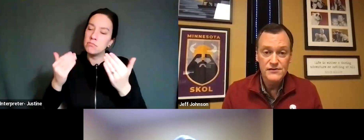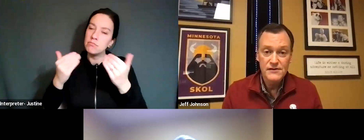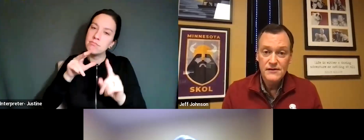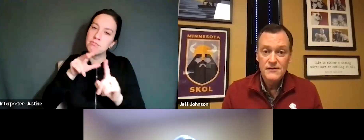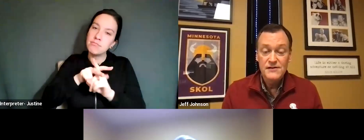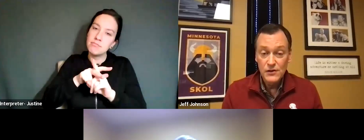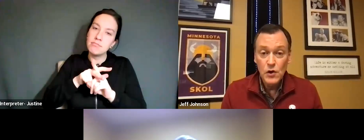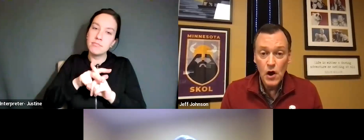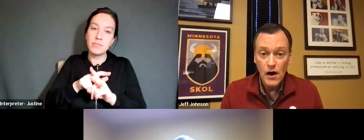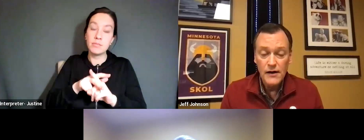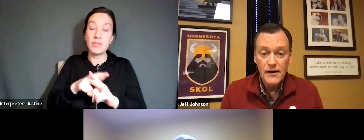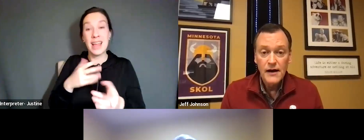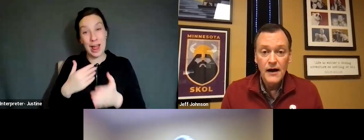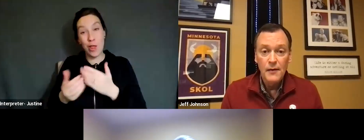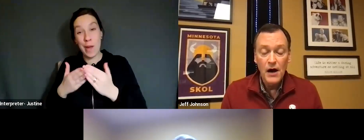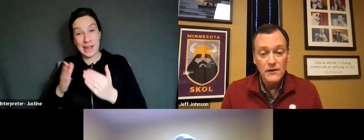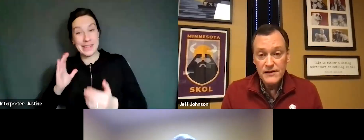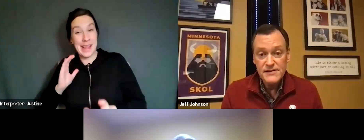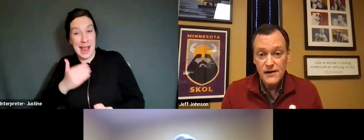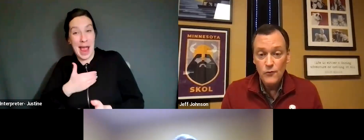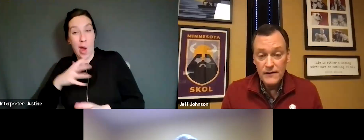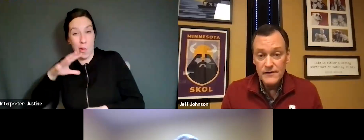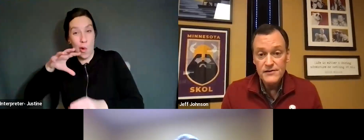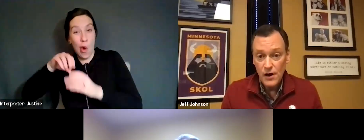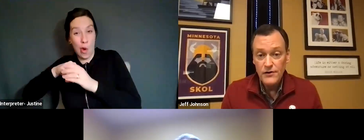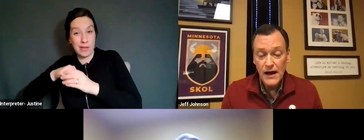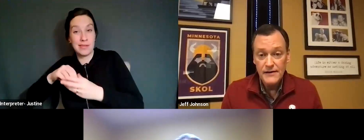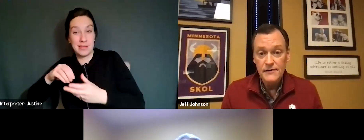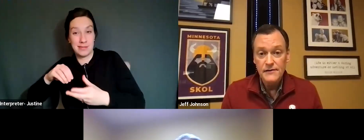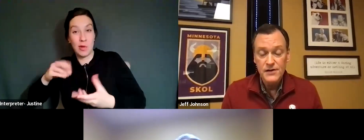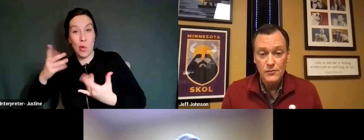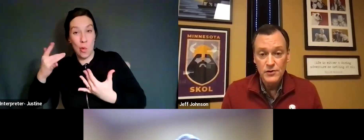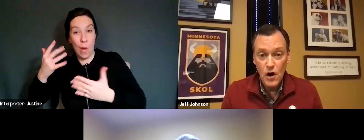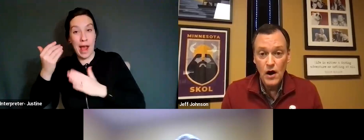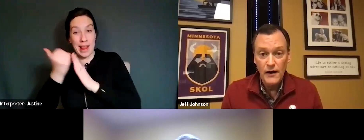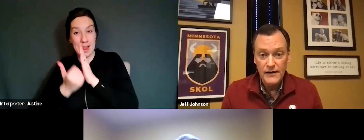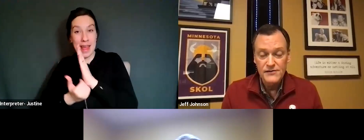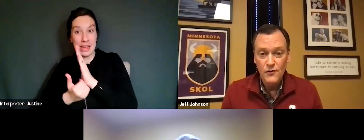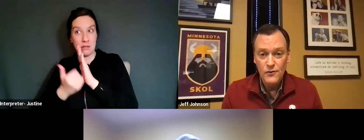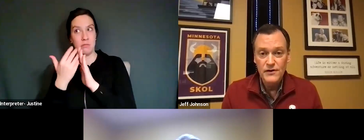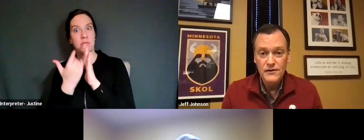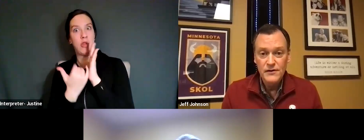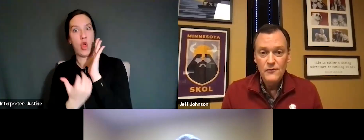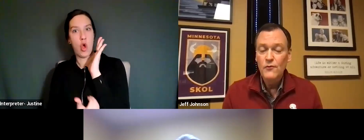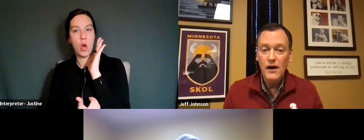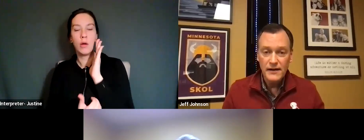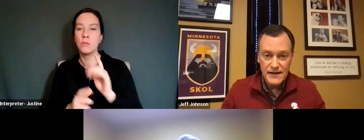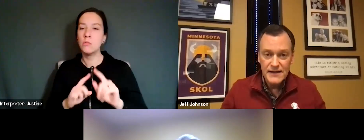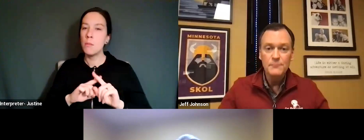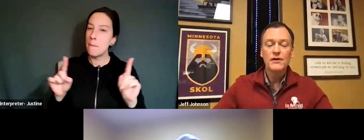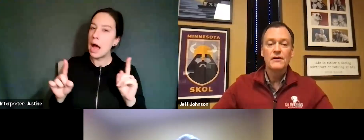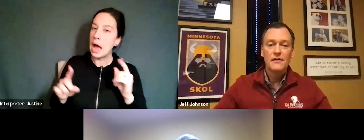which is still long, our waitlists are not terribly long. And so